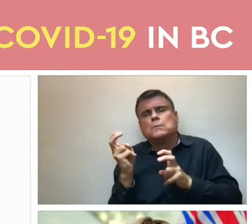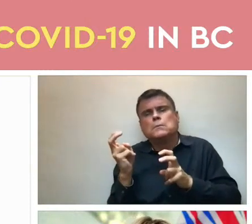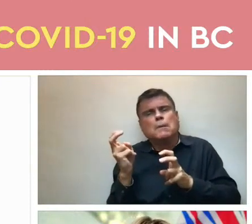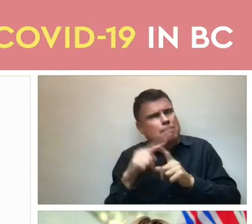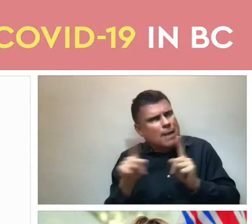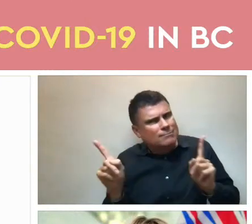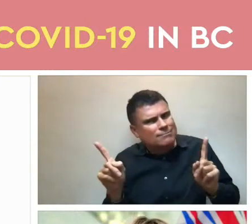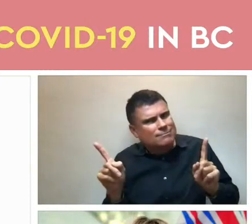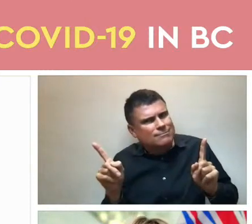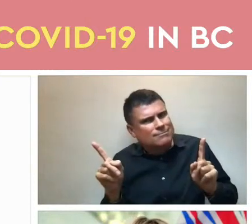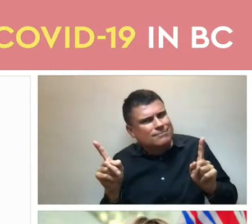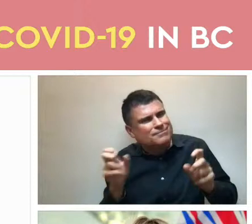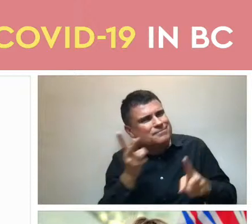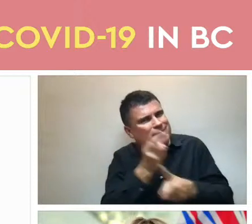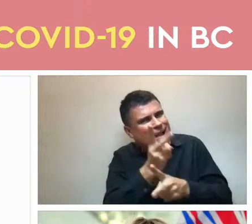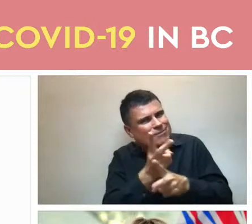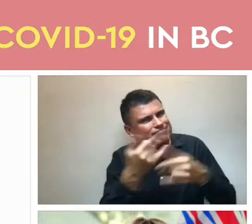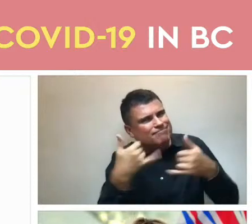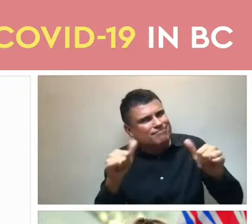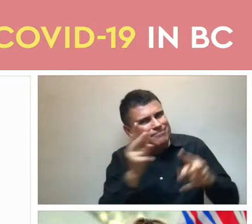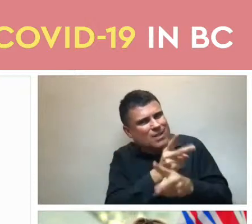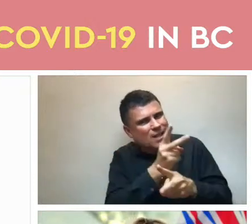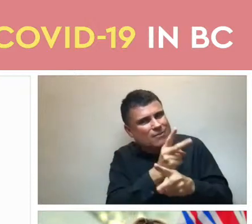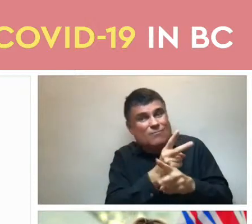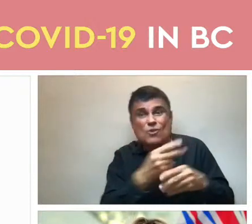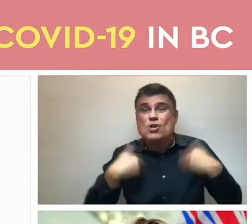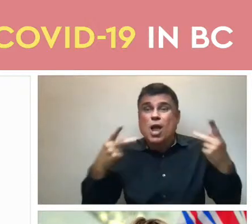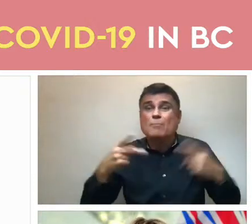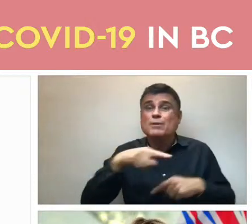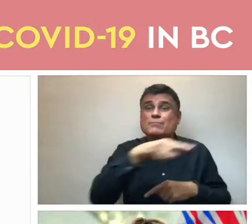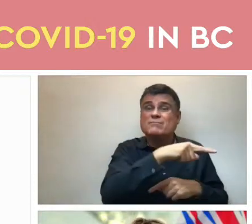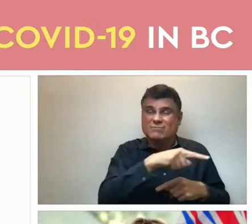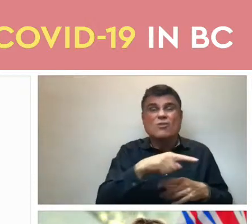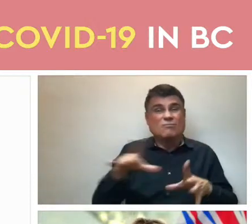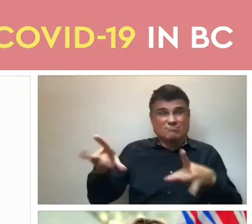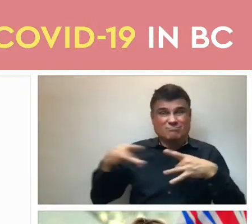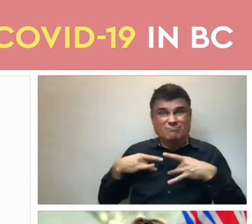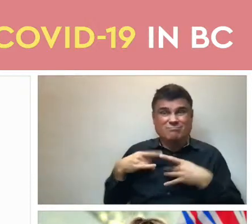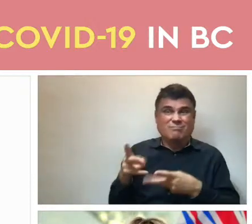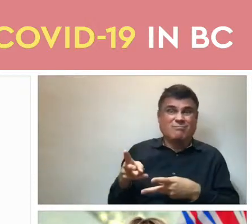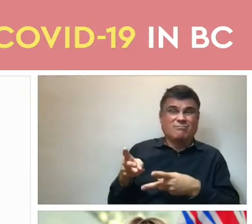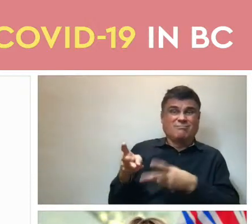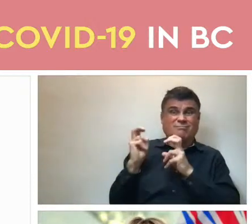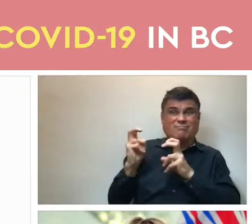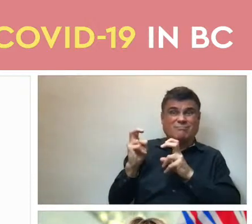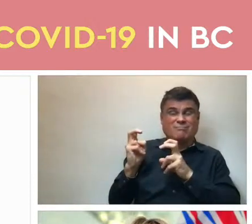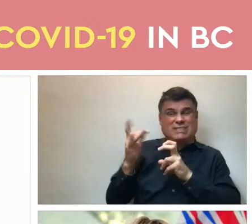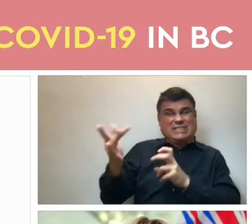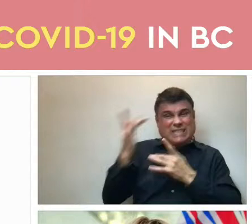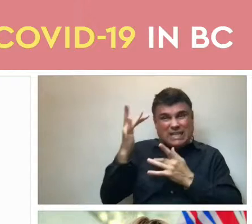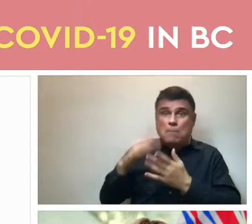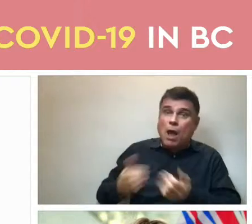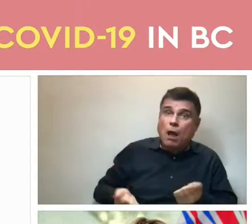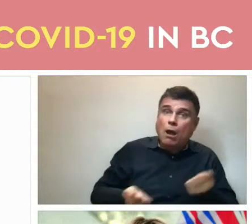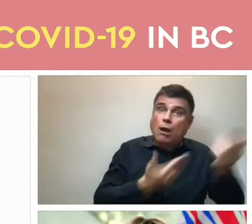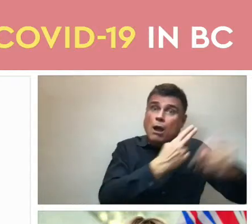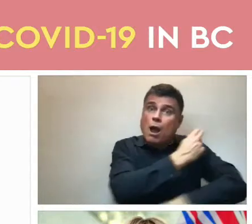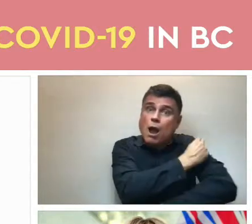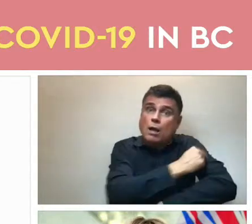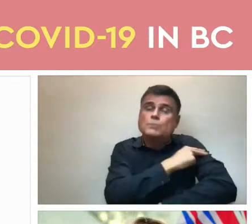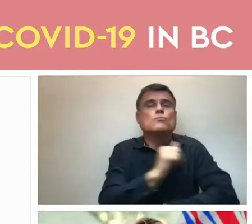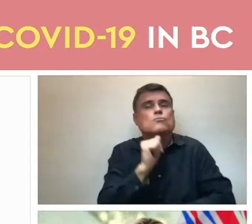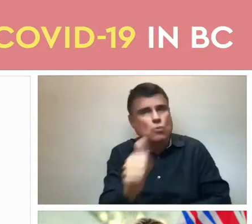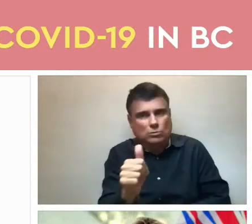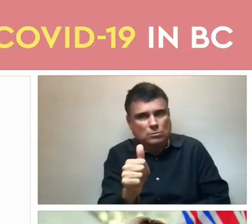are some people, young people, who are getting quite sick with this, not sick enough to need hospitalization, but it certainly is